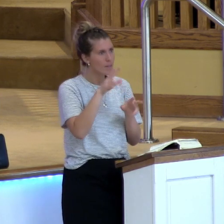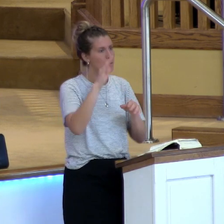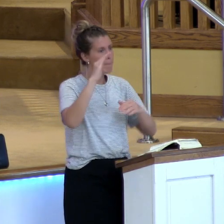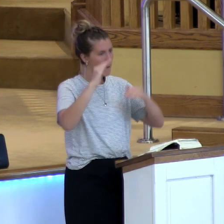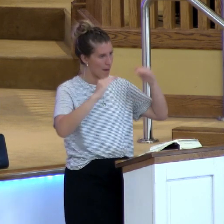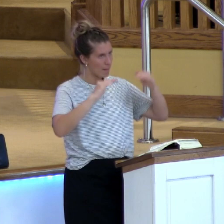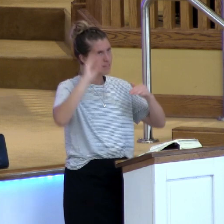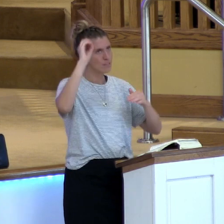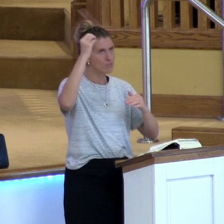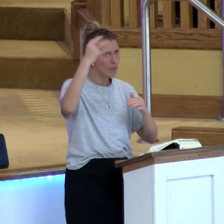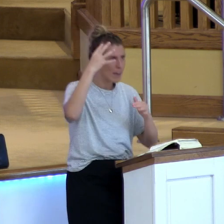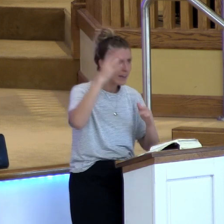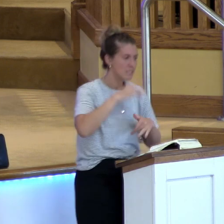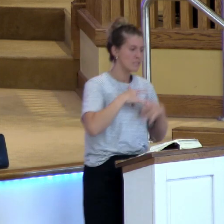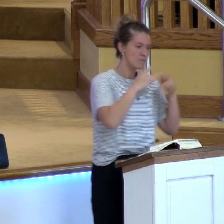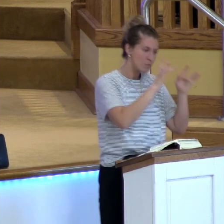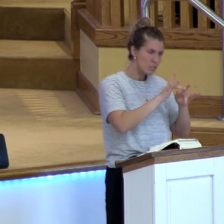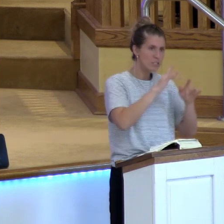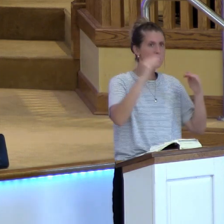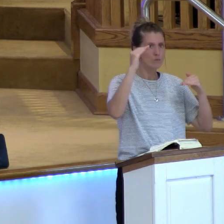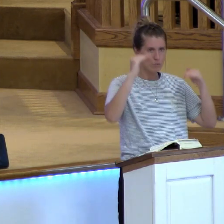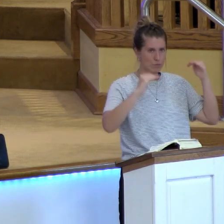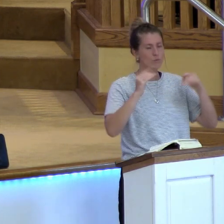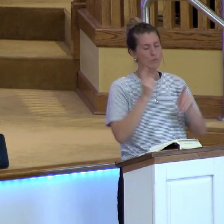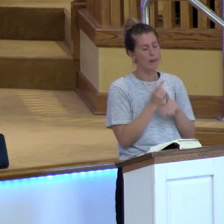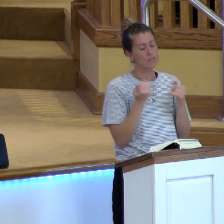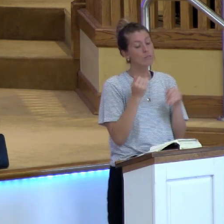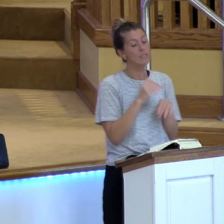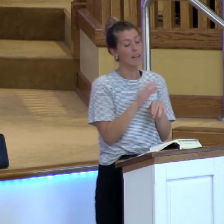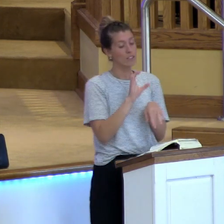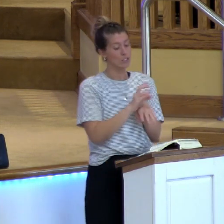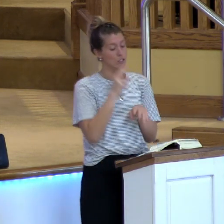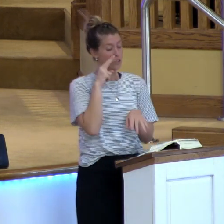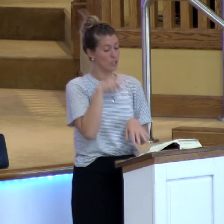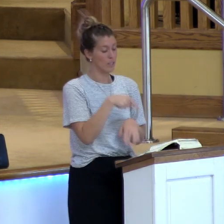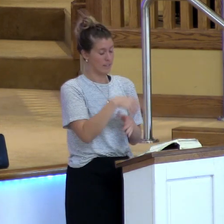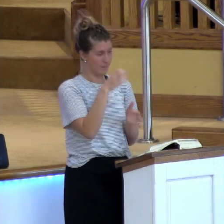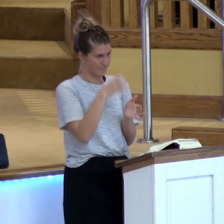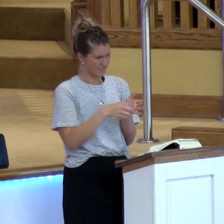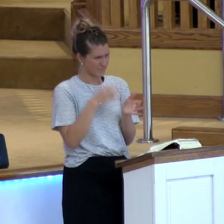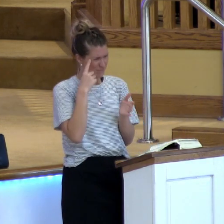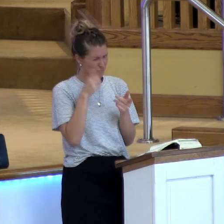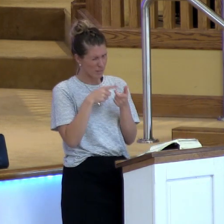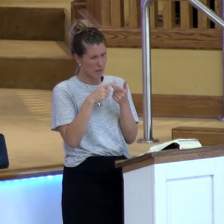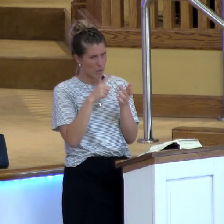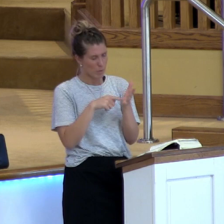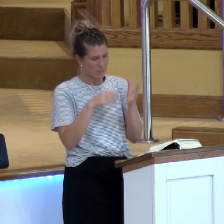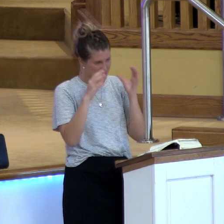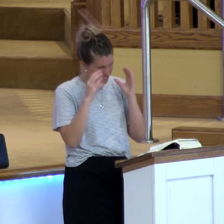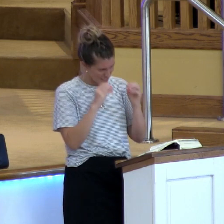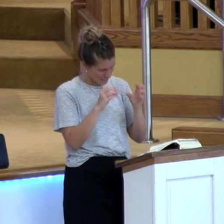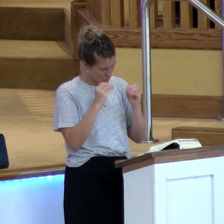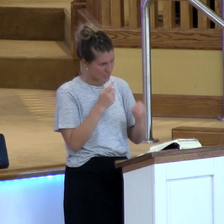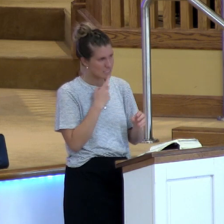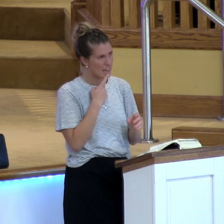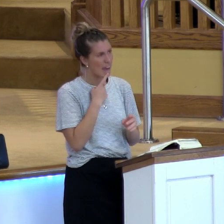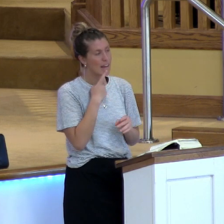balance. So tonight, church, I want you to look at this passage and think about what he's teaching here. He's saying,